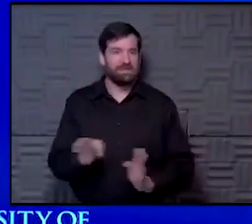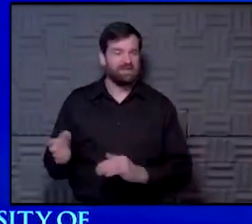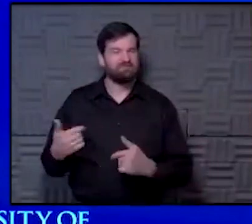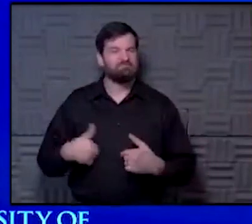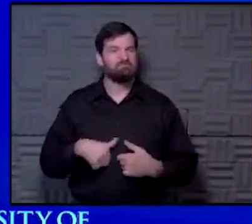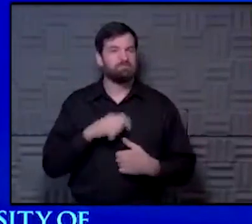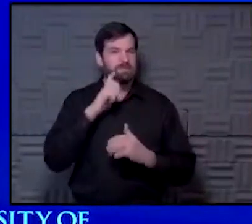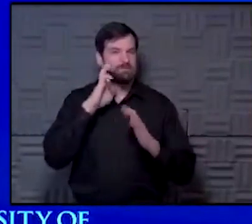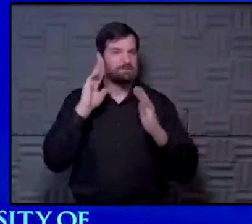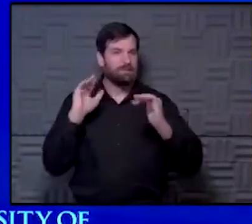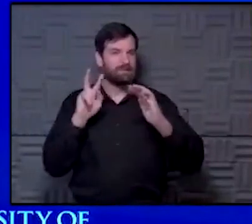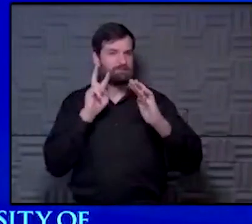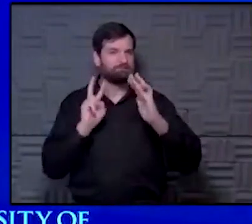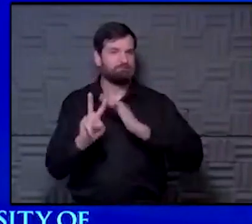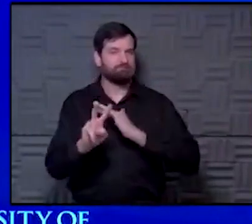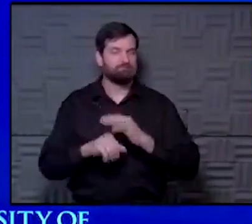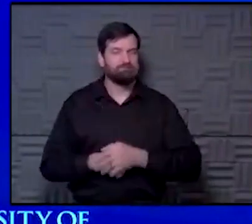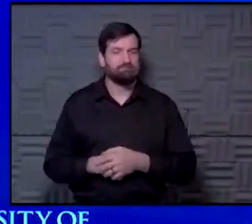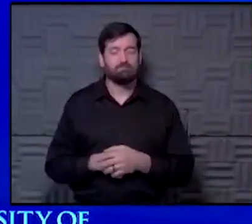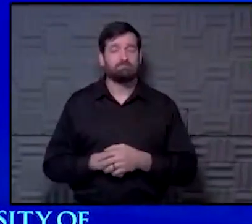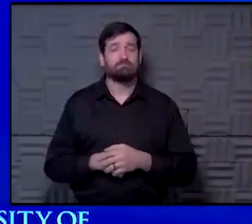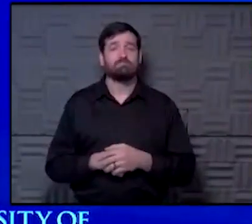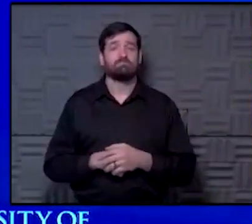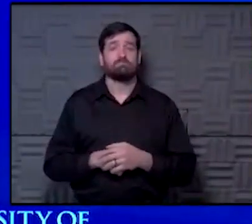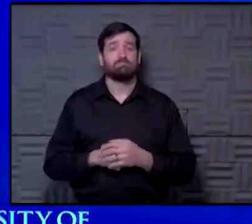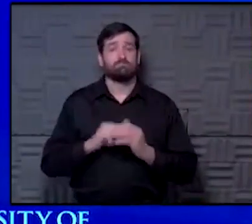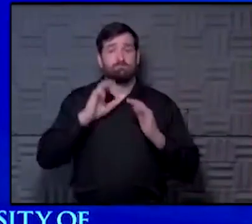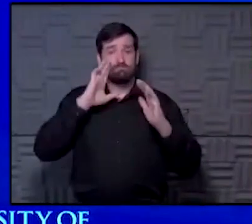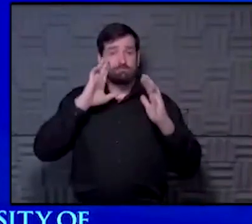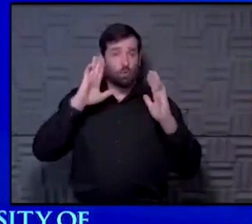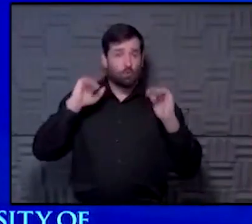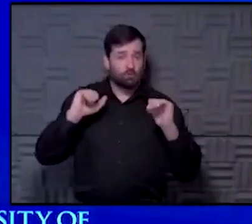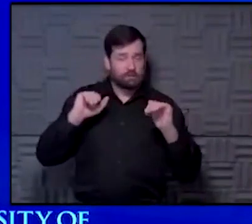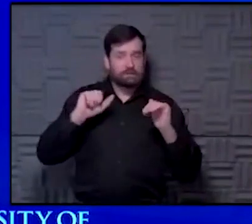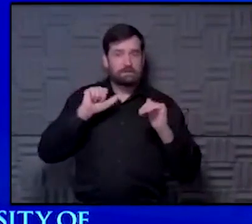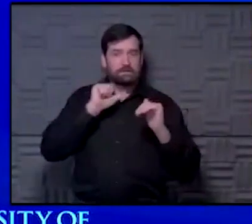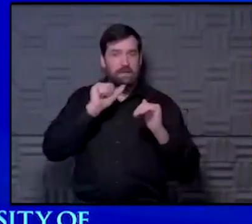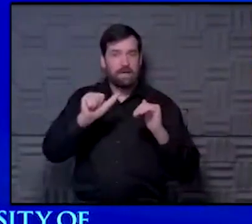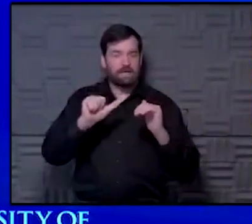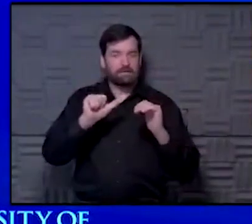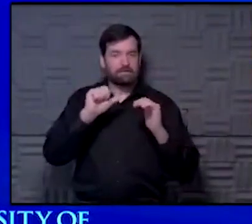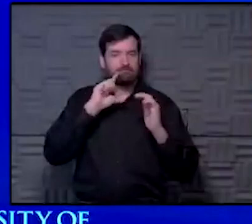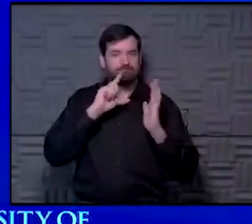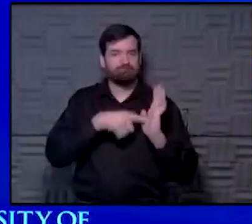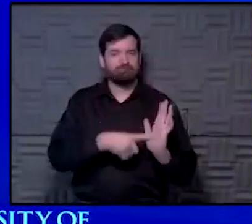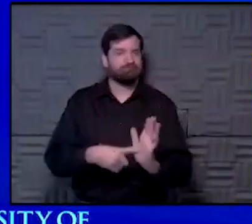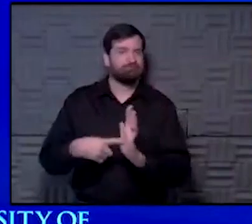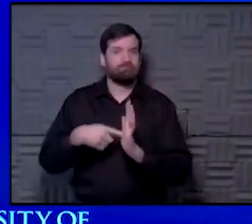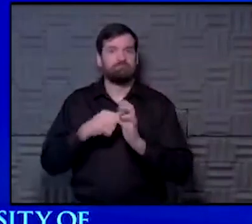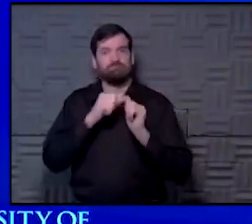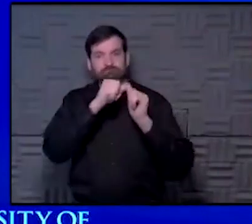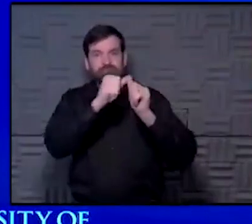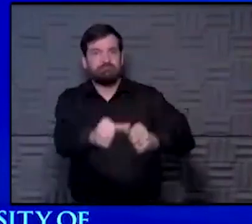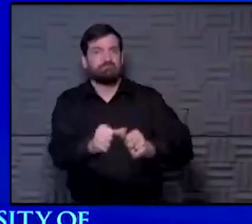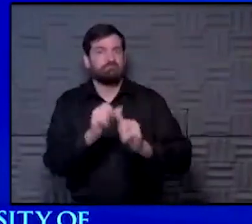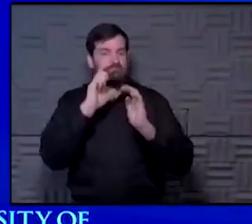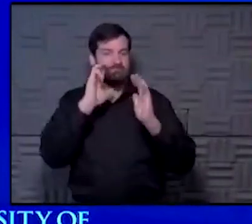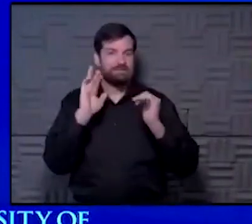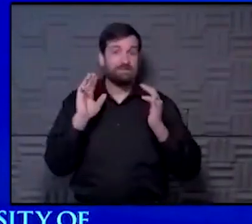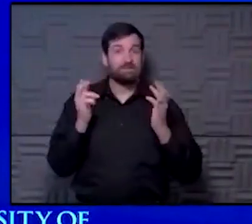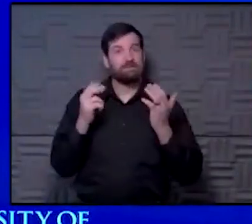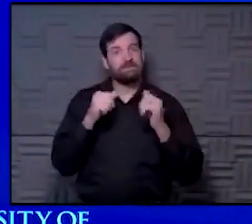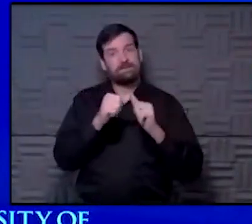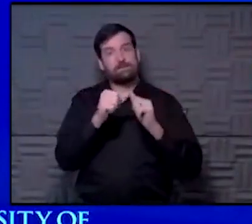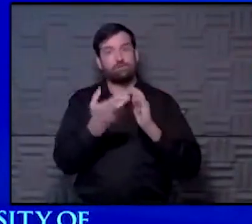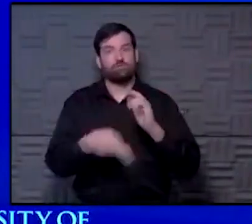been anticipating, and hopefully not necessarily foreshadowing specific continued worsening, right? Because